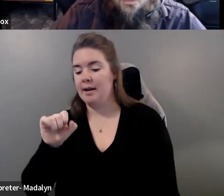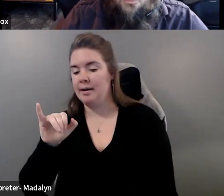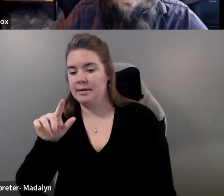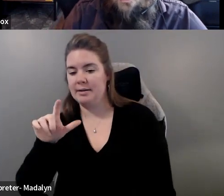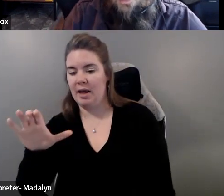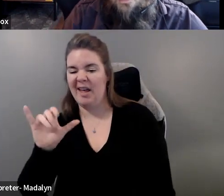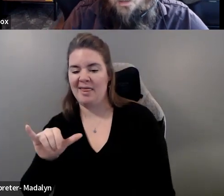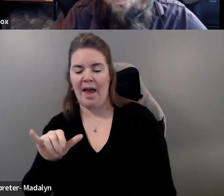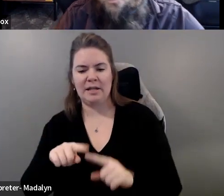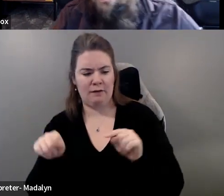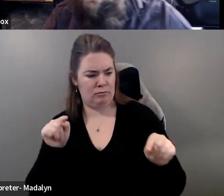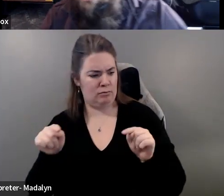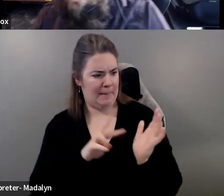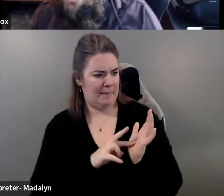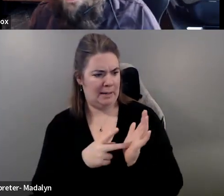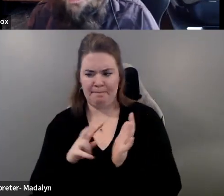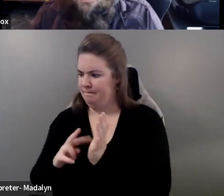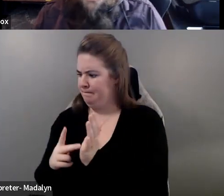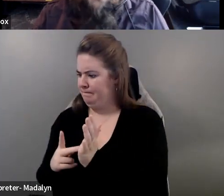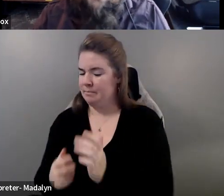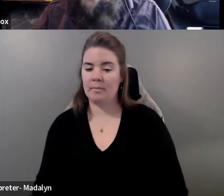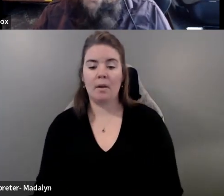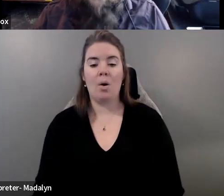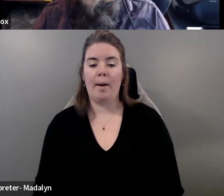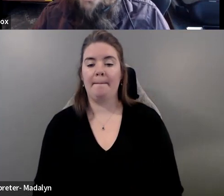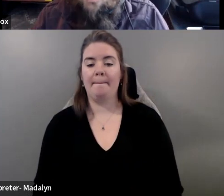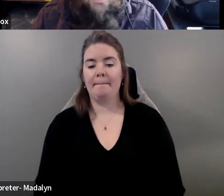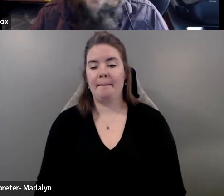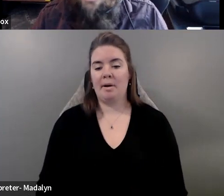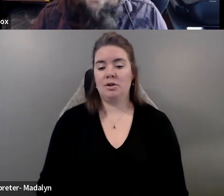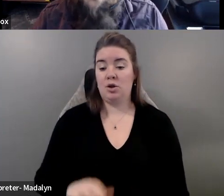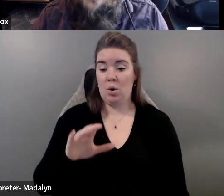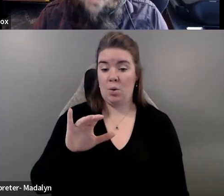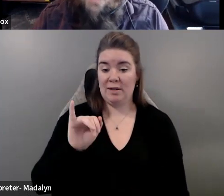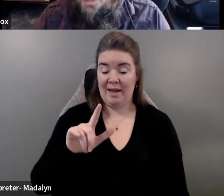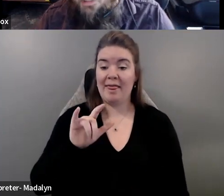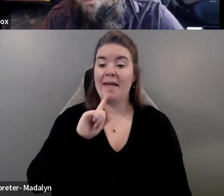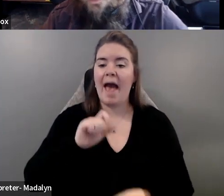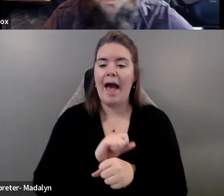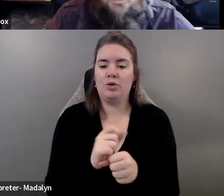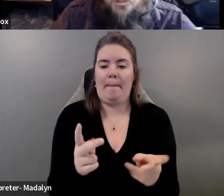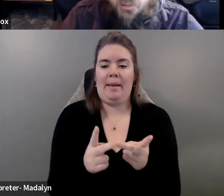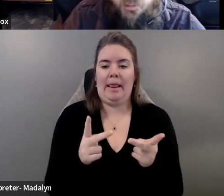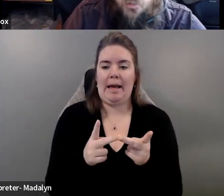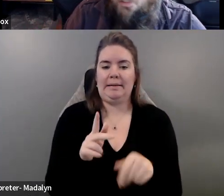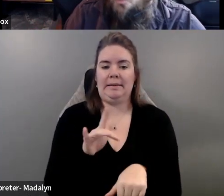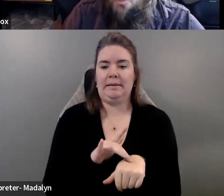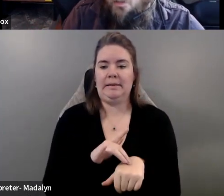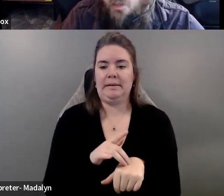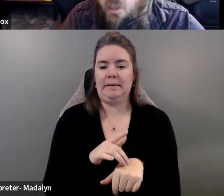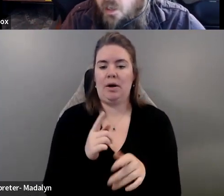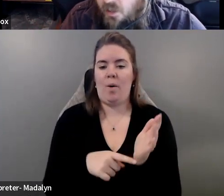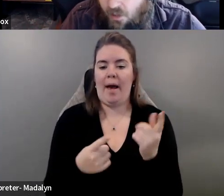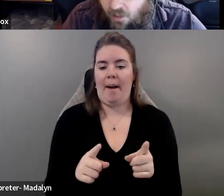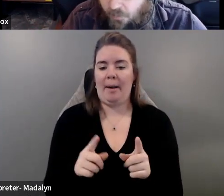what they're asking. Okay. So the SIL is the actual center. That's where the stuff happens. That's where the consumers go. That's where